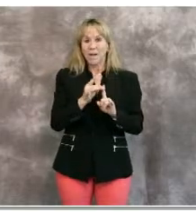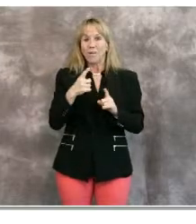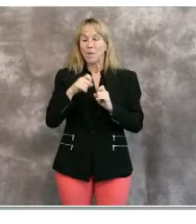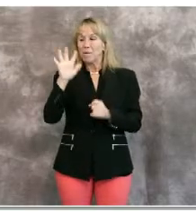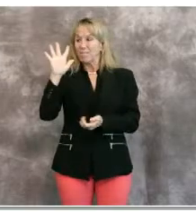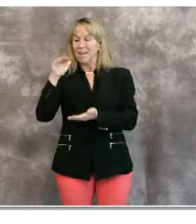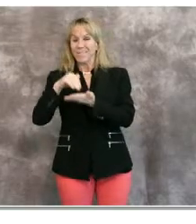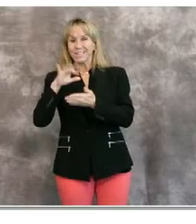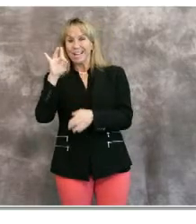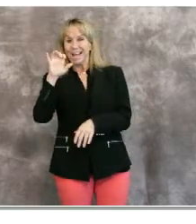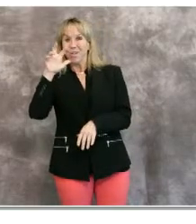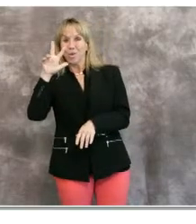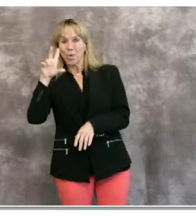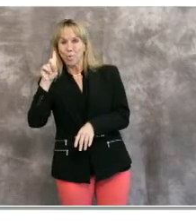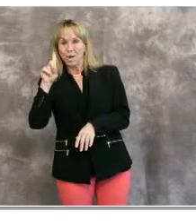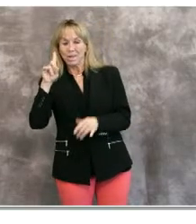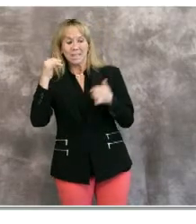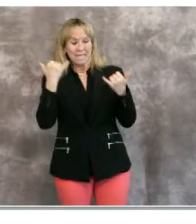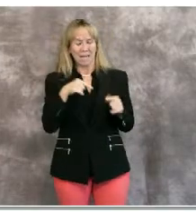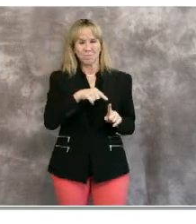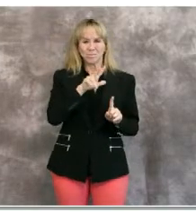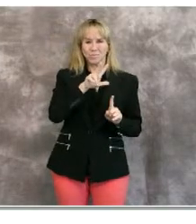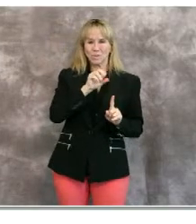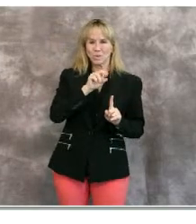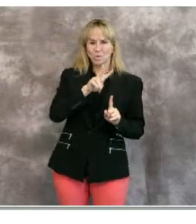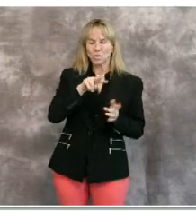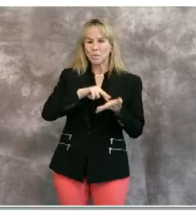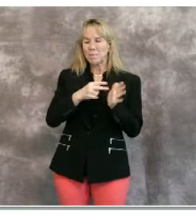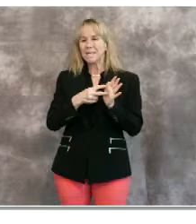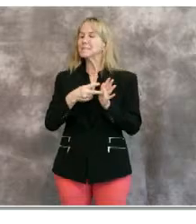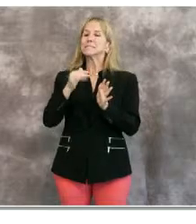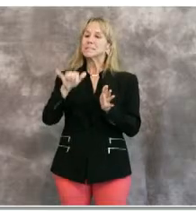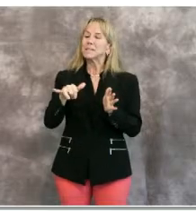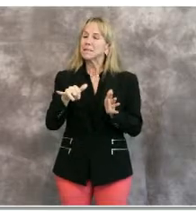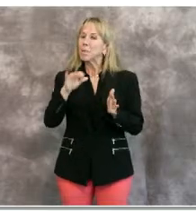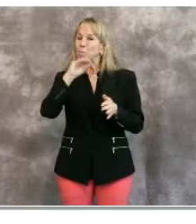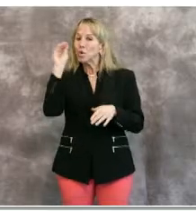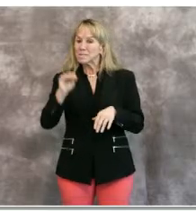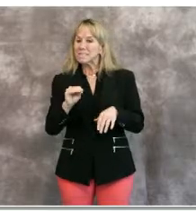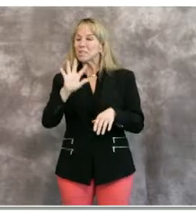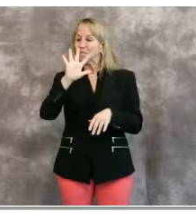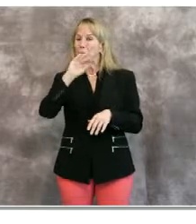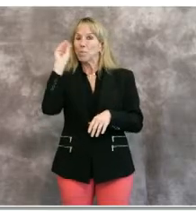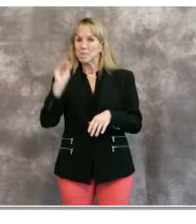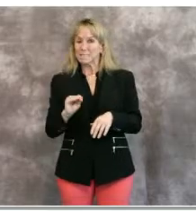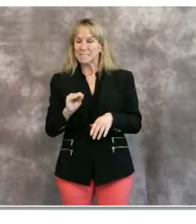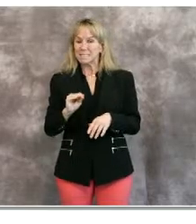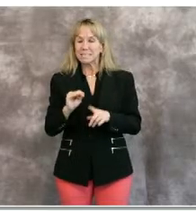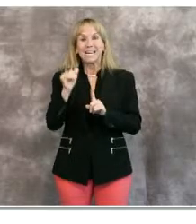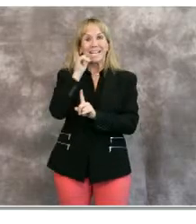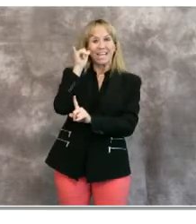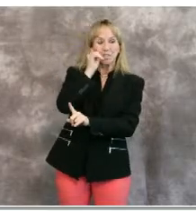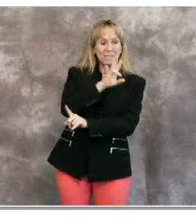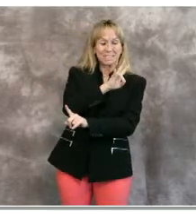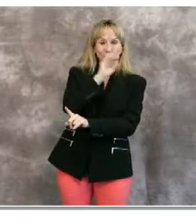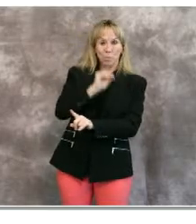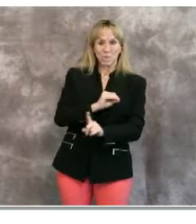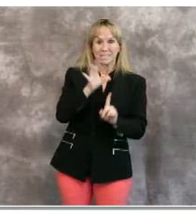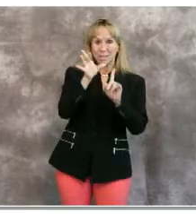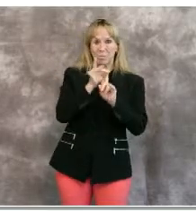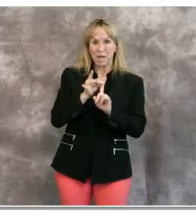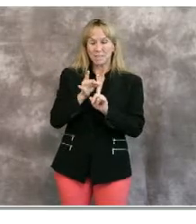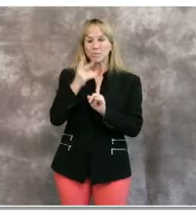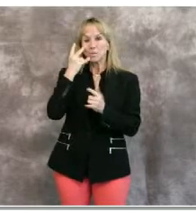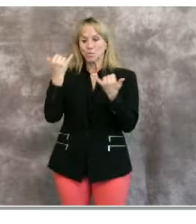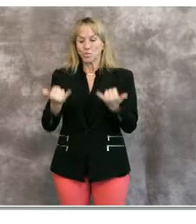5,831. This is a 5% percentage of testing positive. You can see yesterday was 7% percentage of positive.